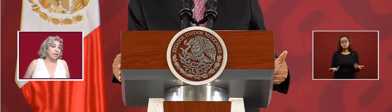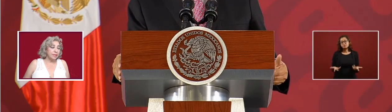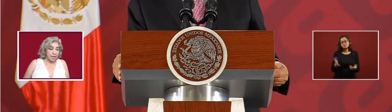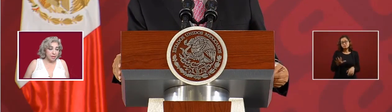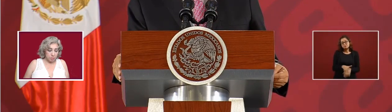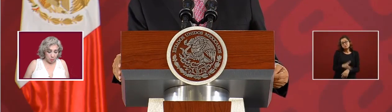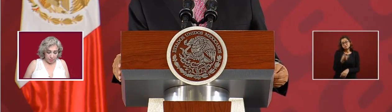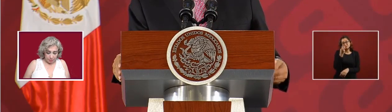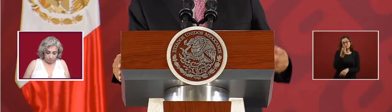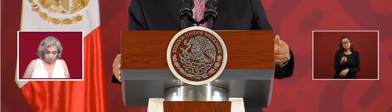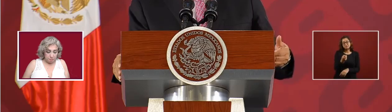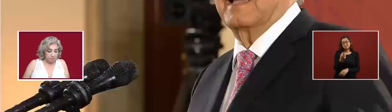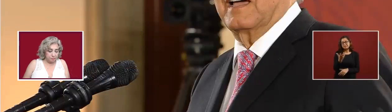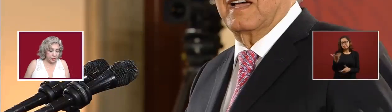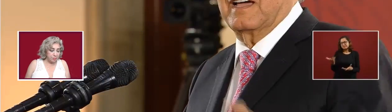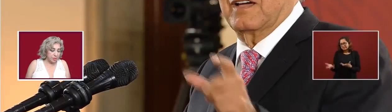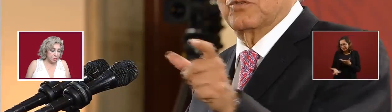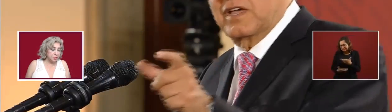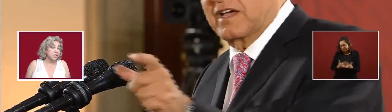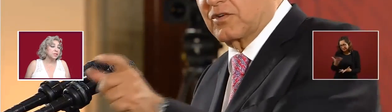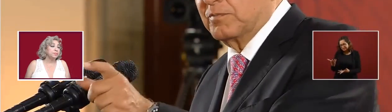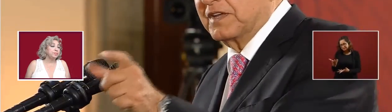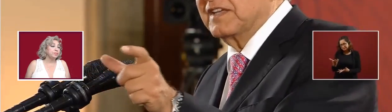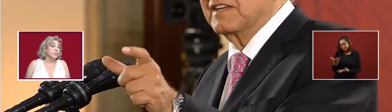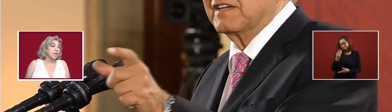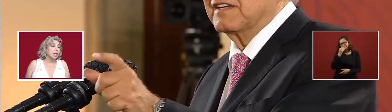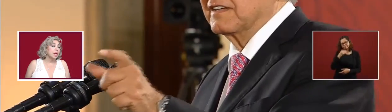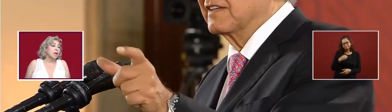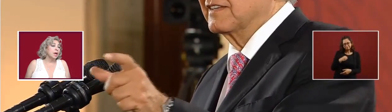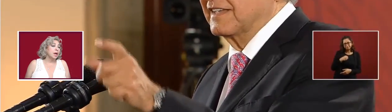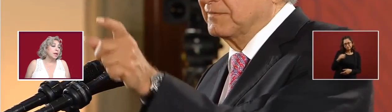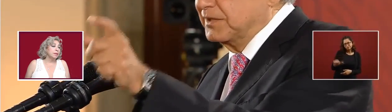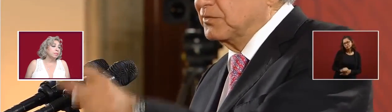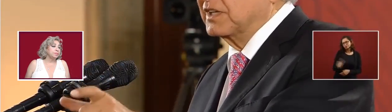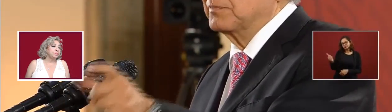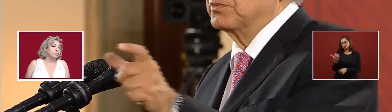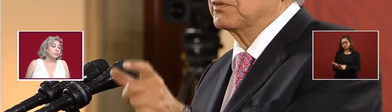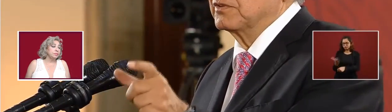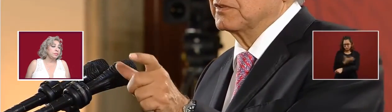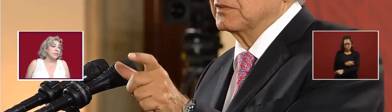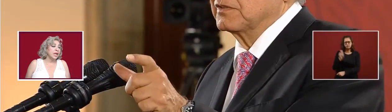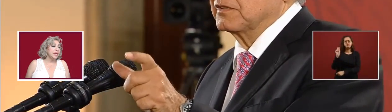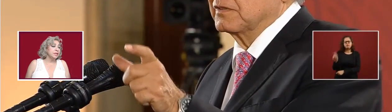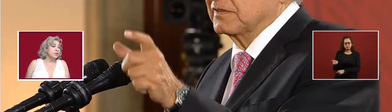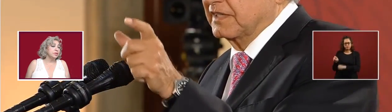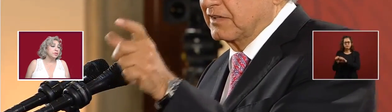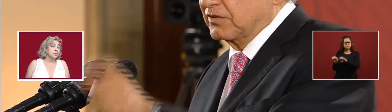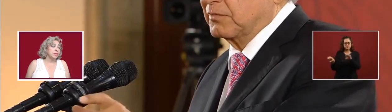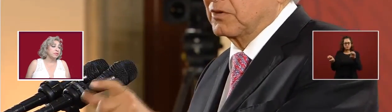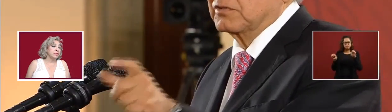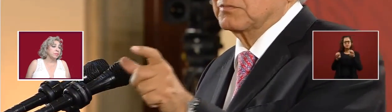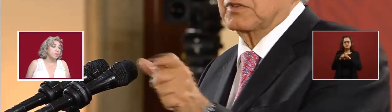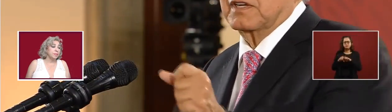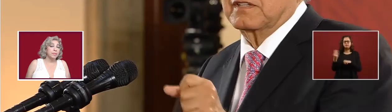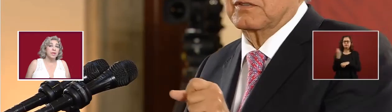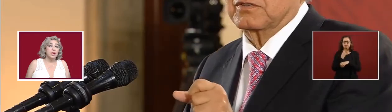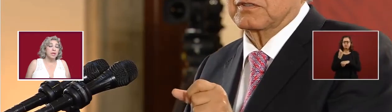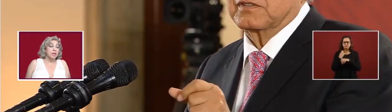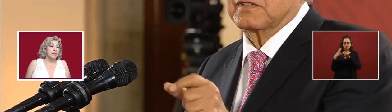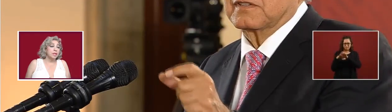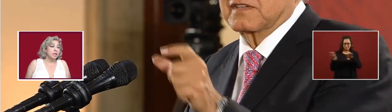And that is why it produces, I introduced one from